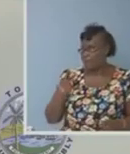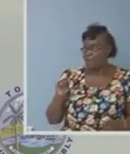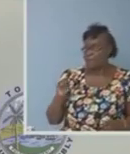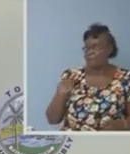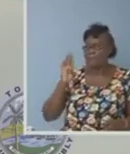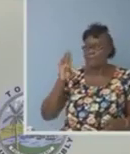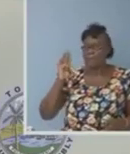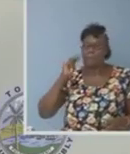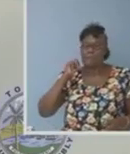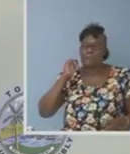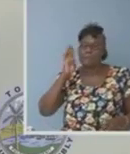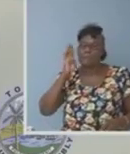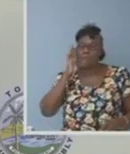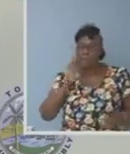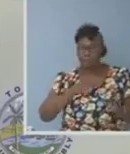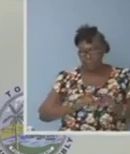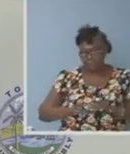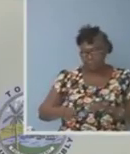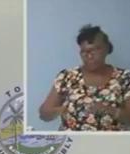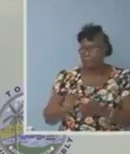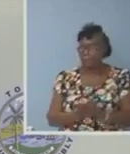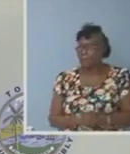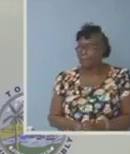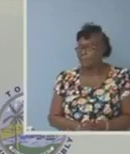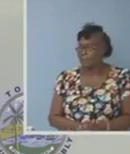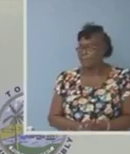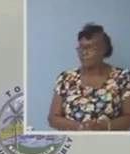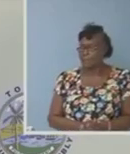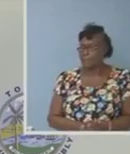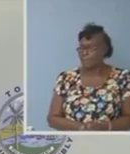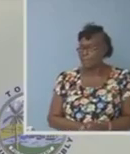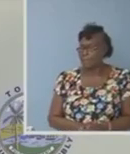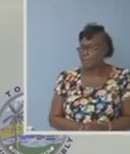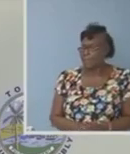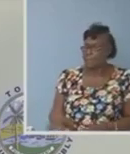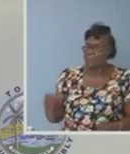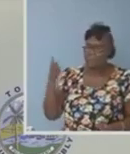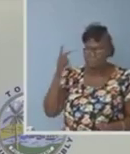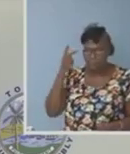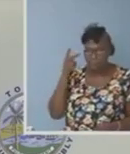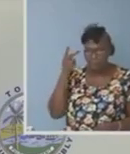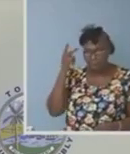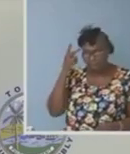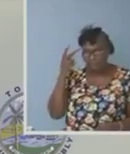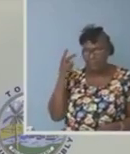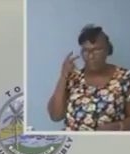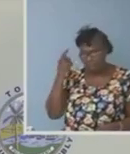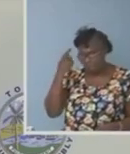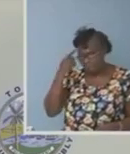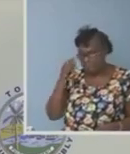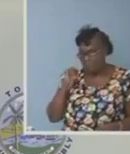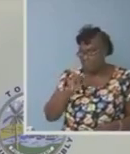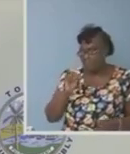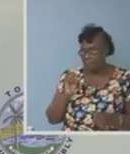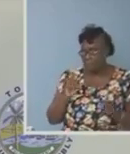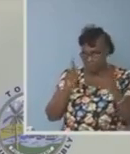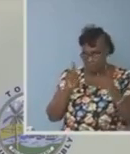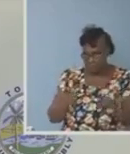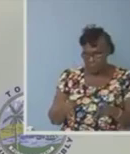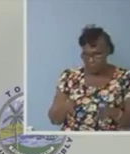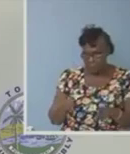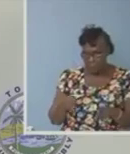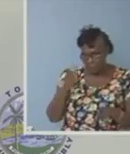and they can utilize that. And also I want to say to parents, additionally, it's an opportunity for parents, those who are at home